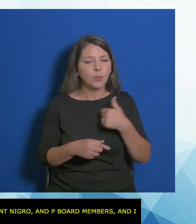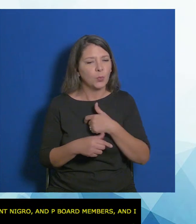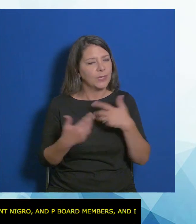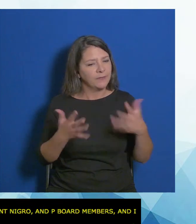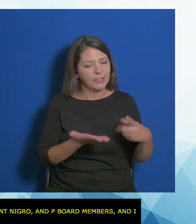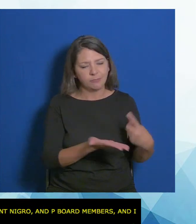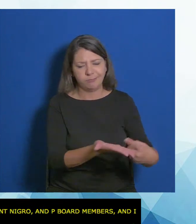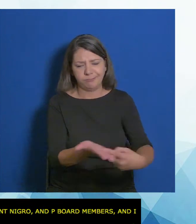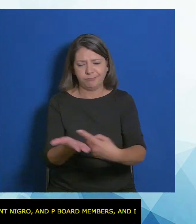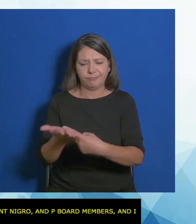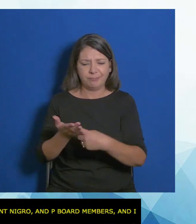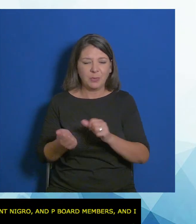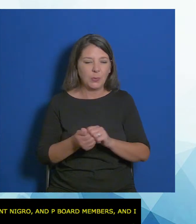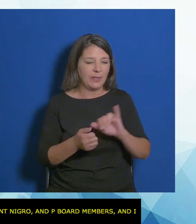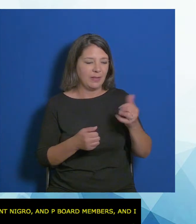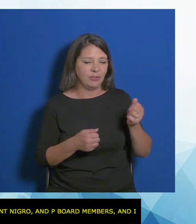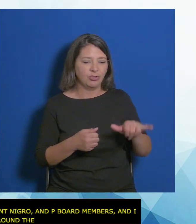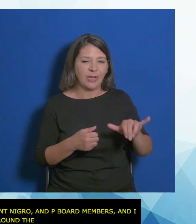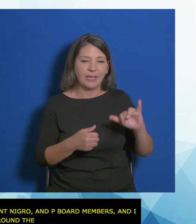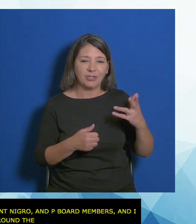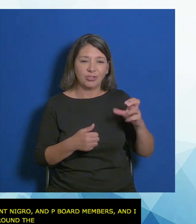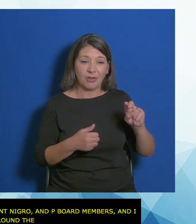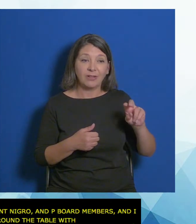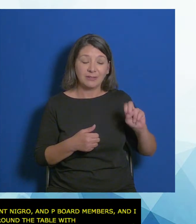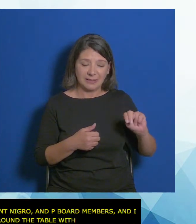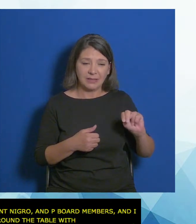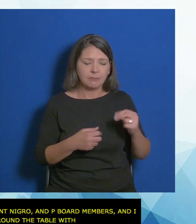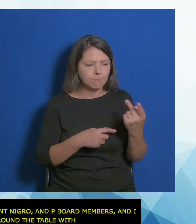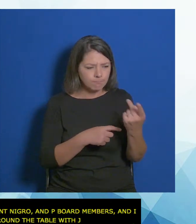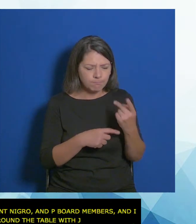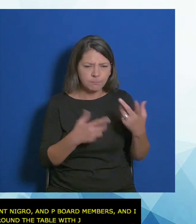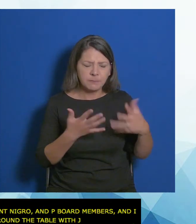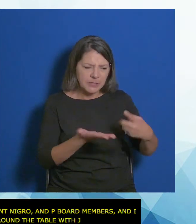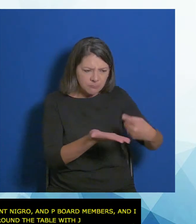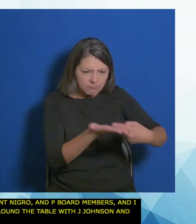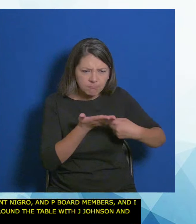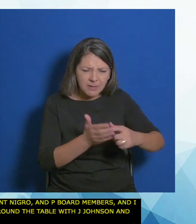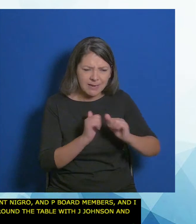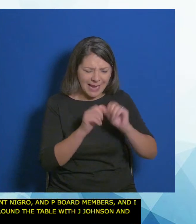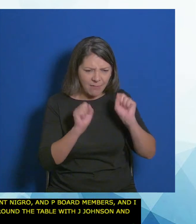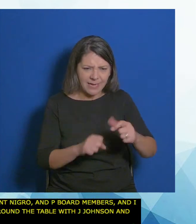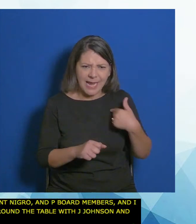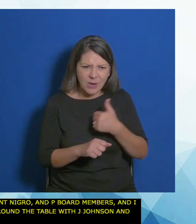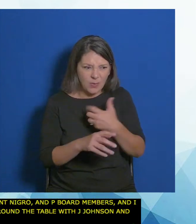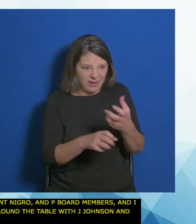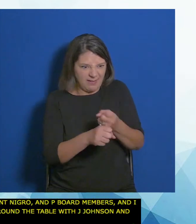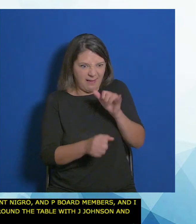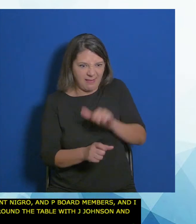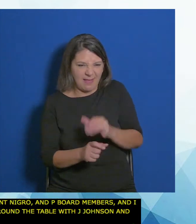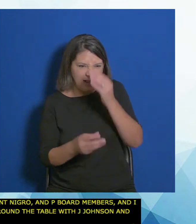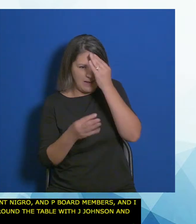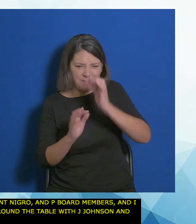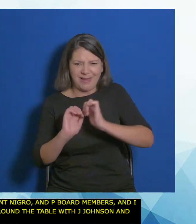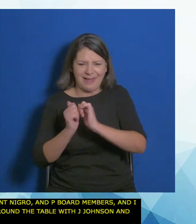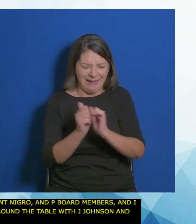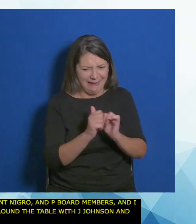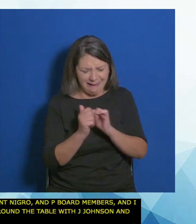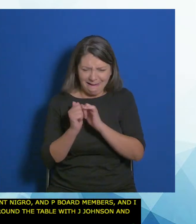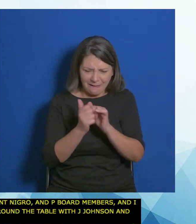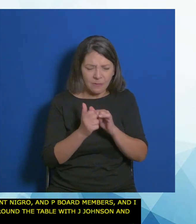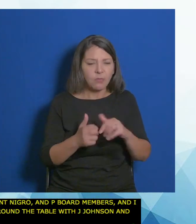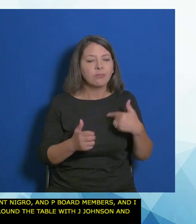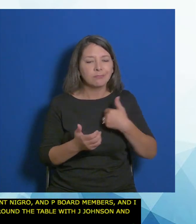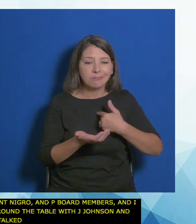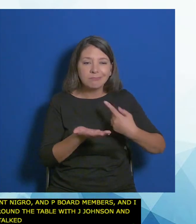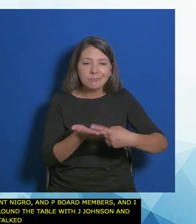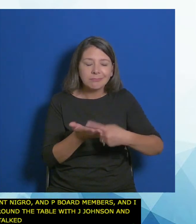with Jay Johnson. Him and I talked about, how could we track this data down? We talked about several